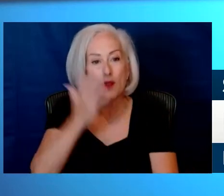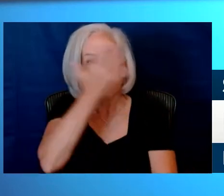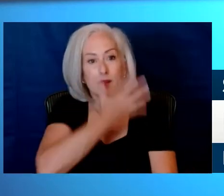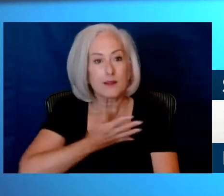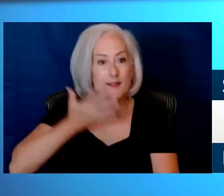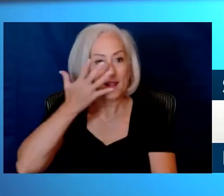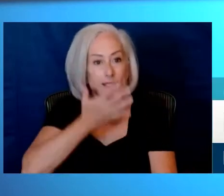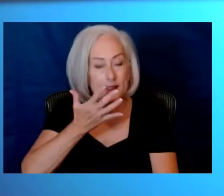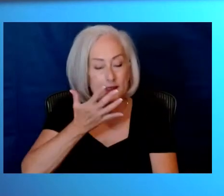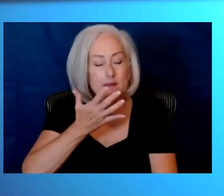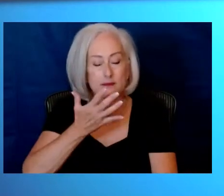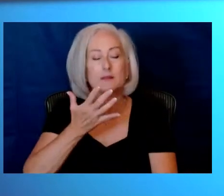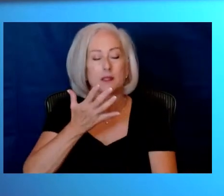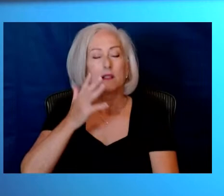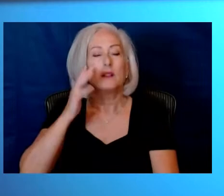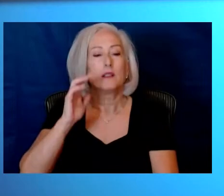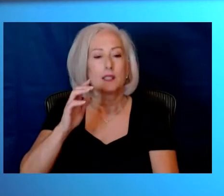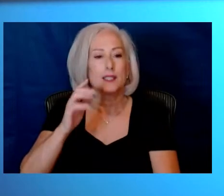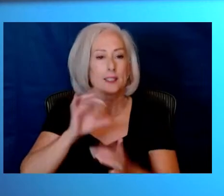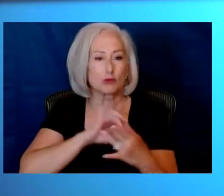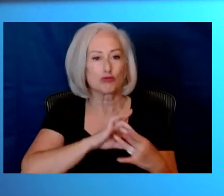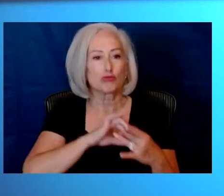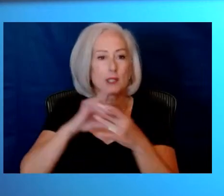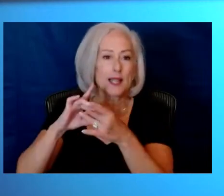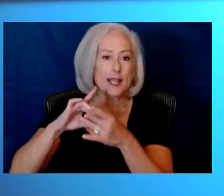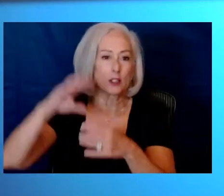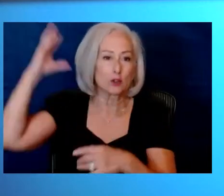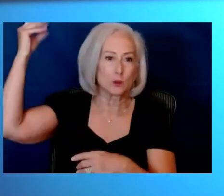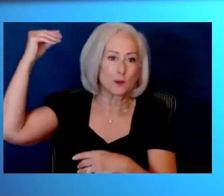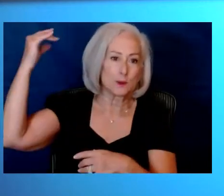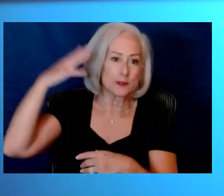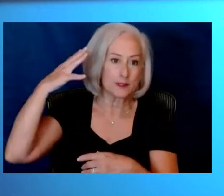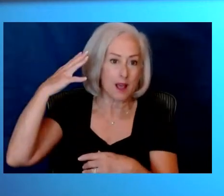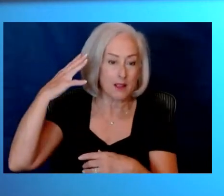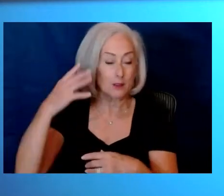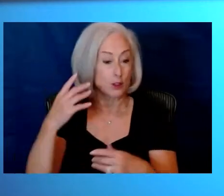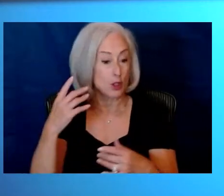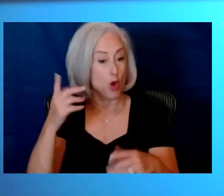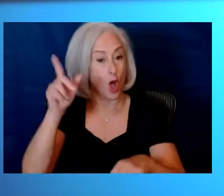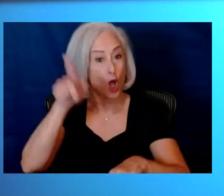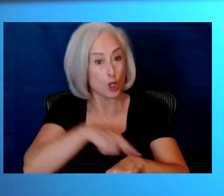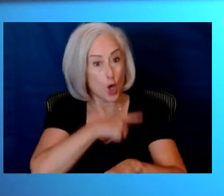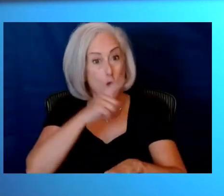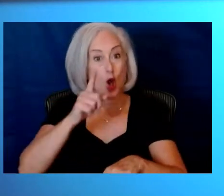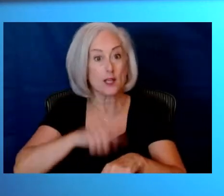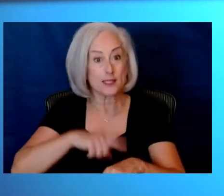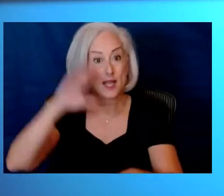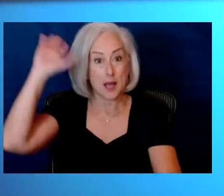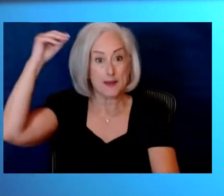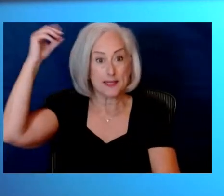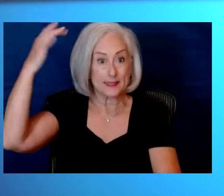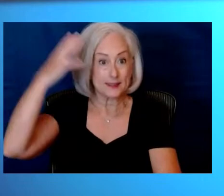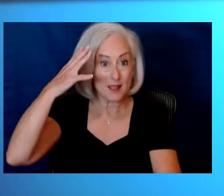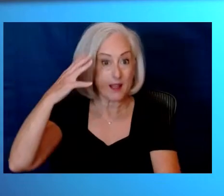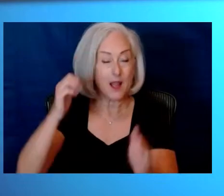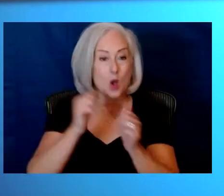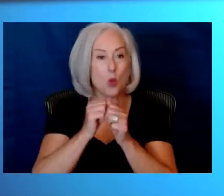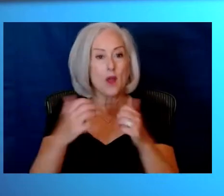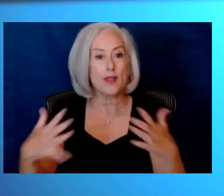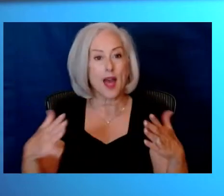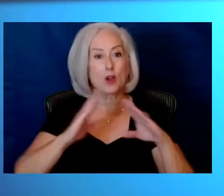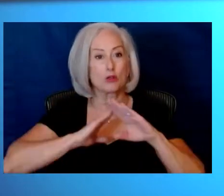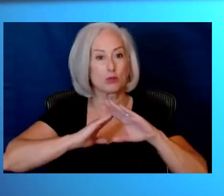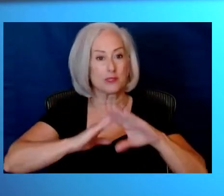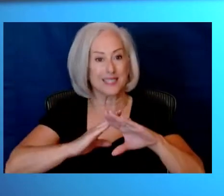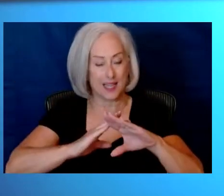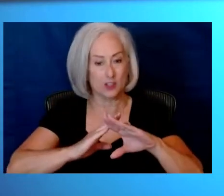then we do want to kind of say message that long-term sun exposure without protection can lead to kind of